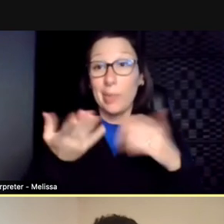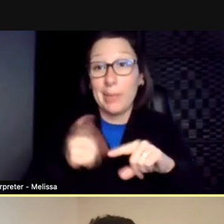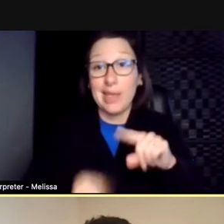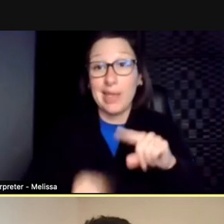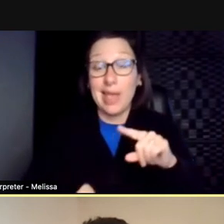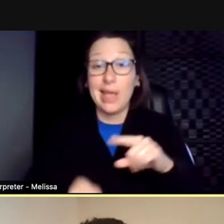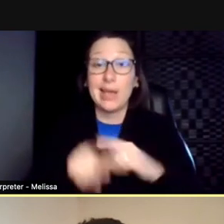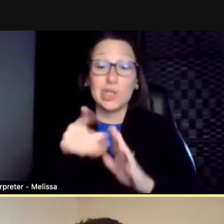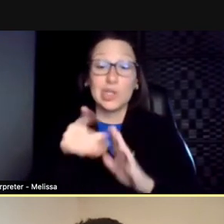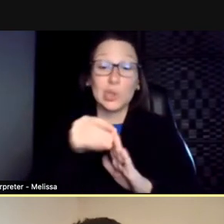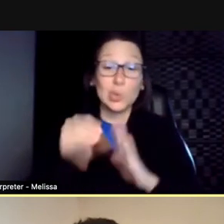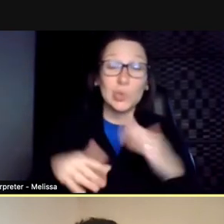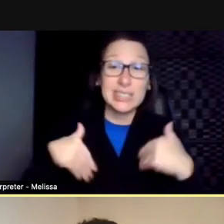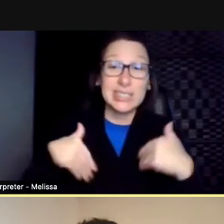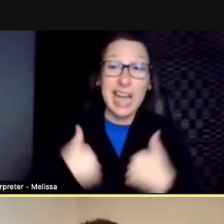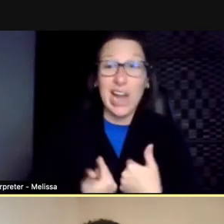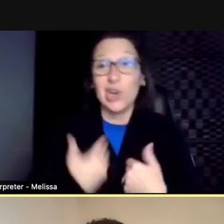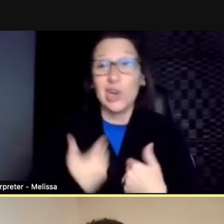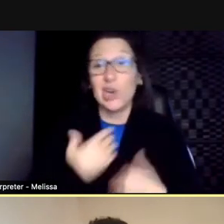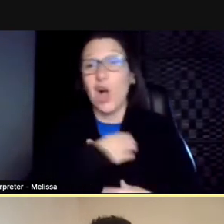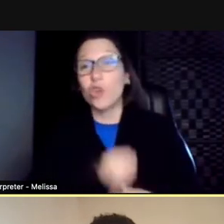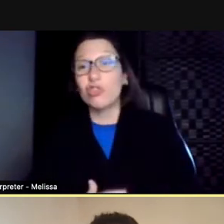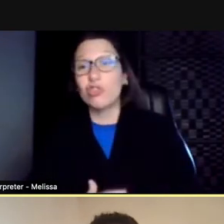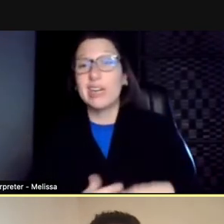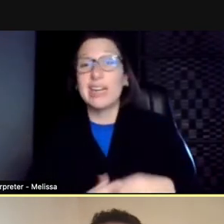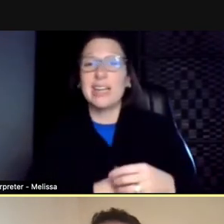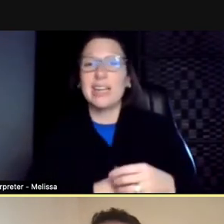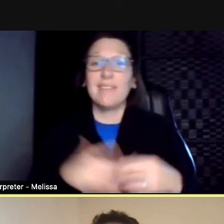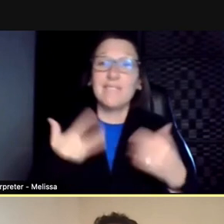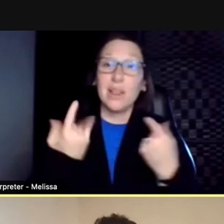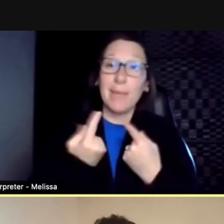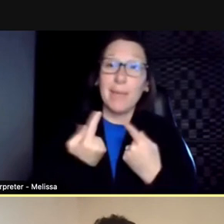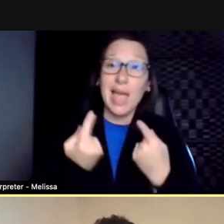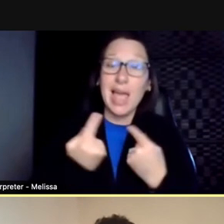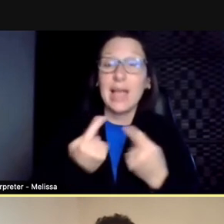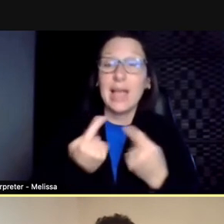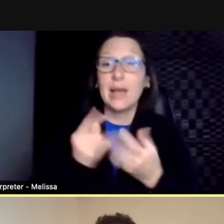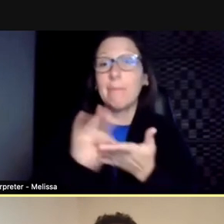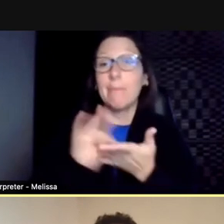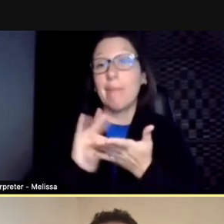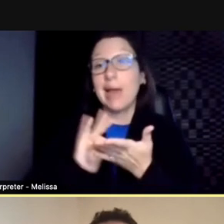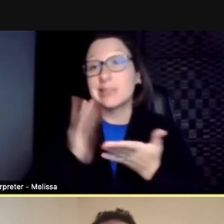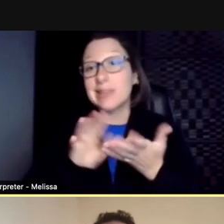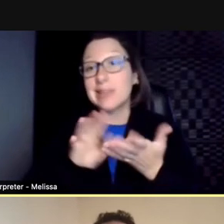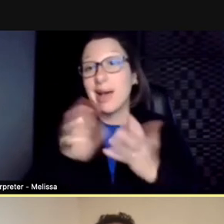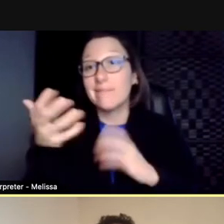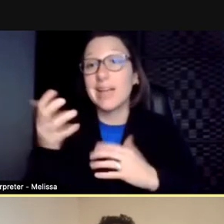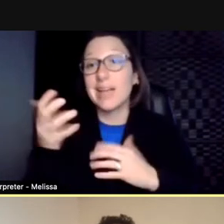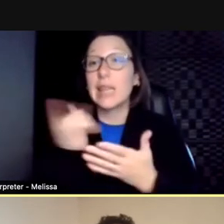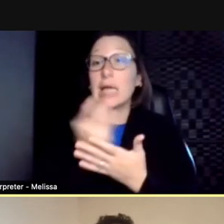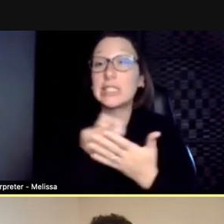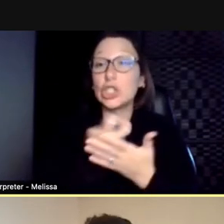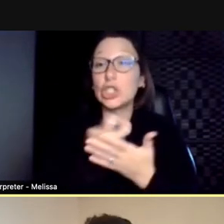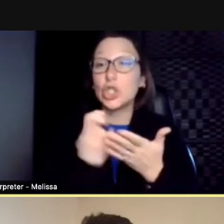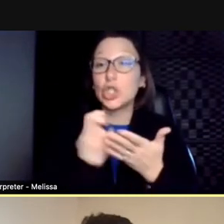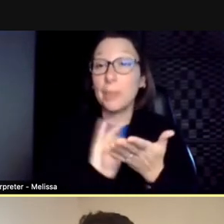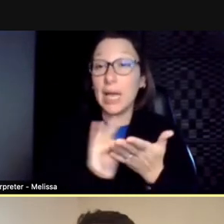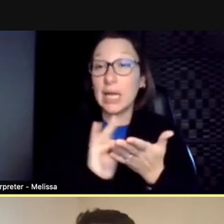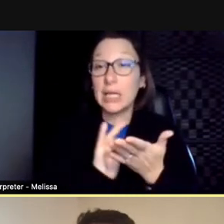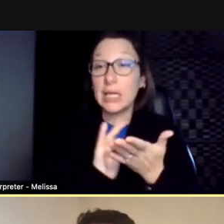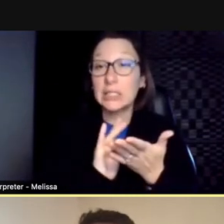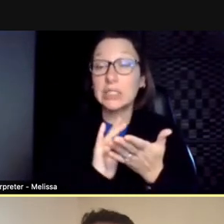tired, hungry, they're in pain, they're experiencing the side effects of medication like seizure meds. The student has to